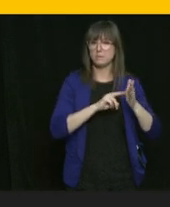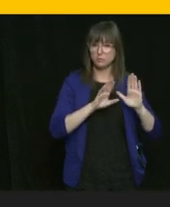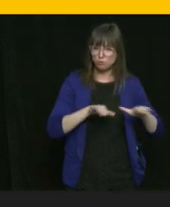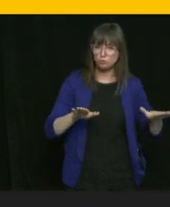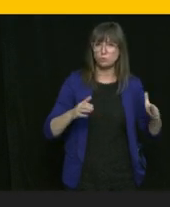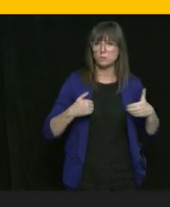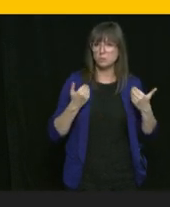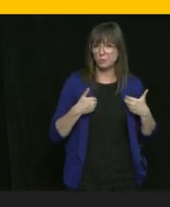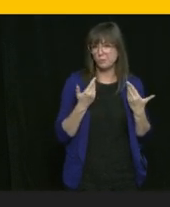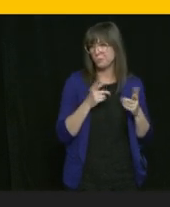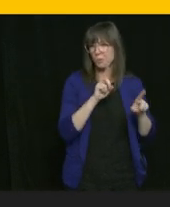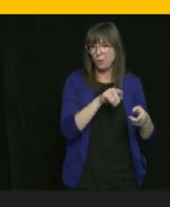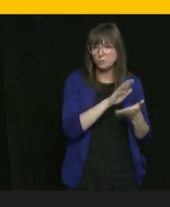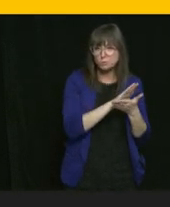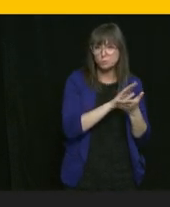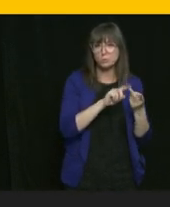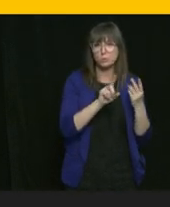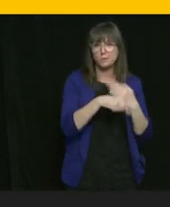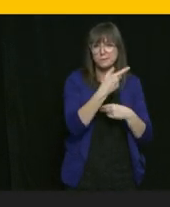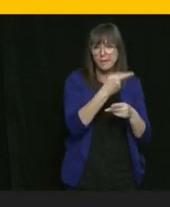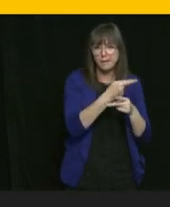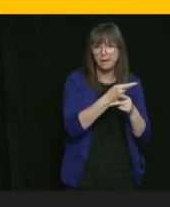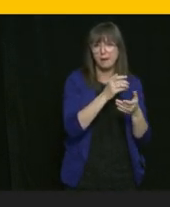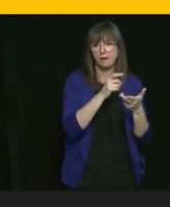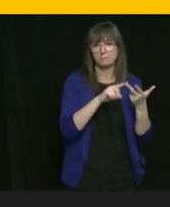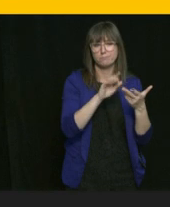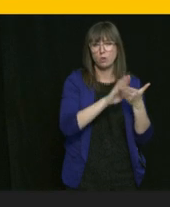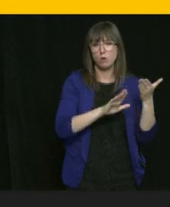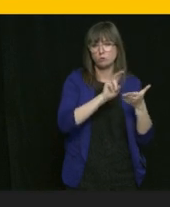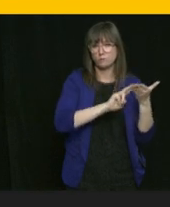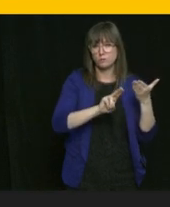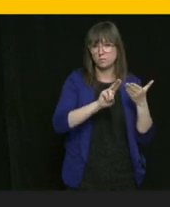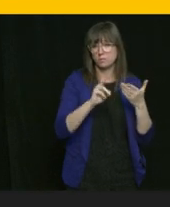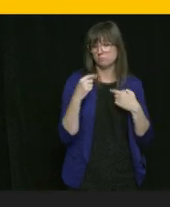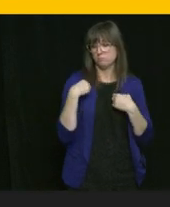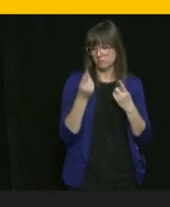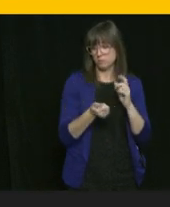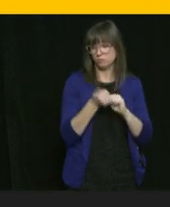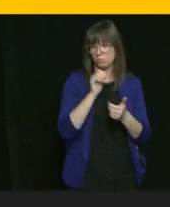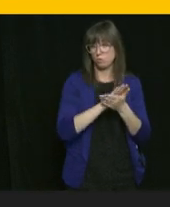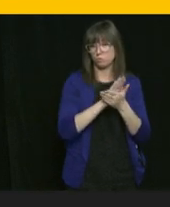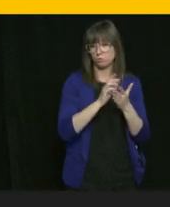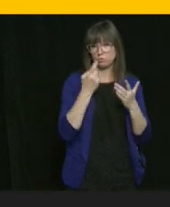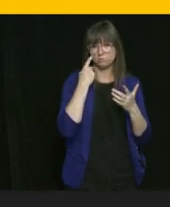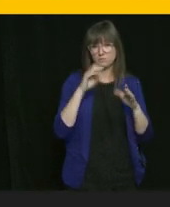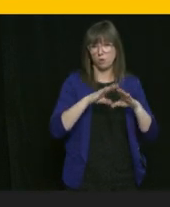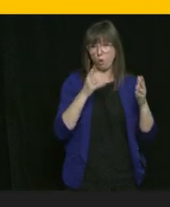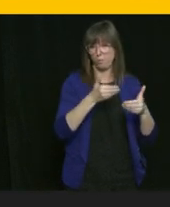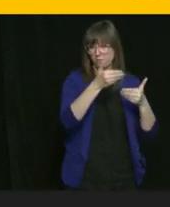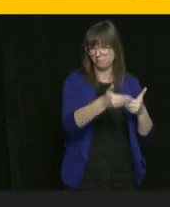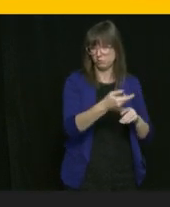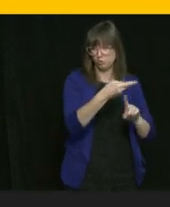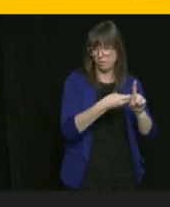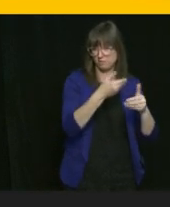in school, daycare, and college. In the almost 2 months since most schools opened in Canada,